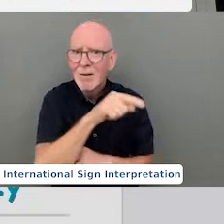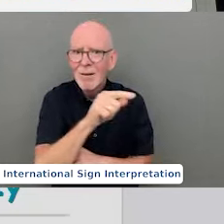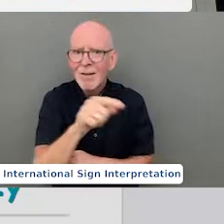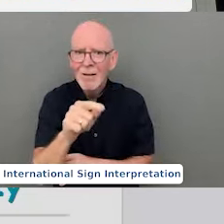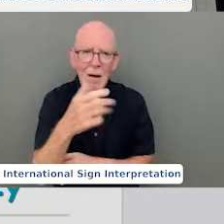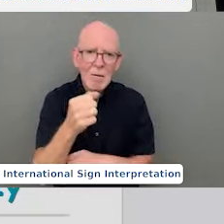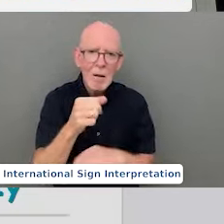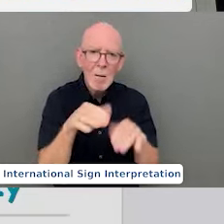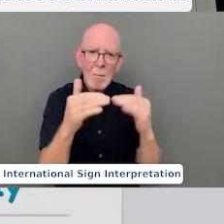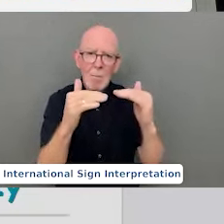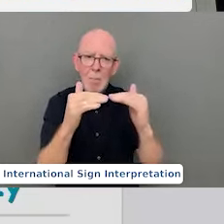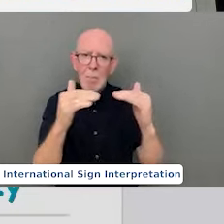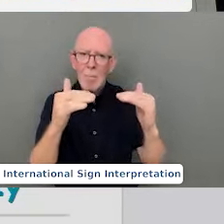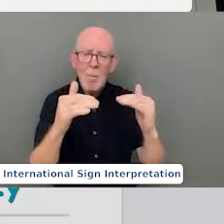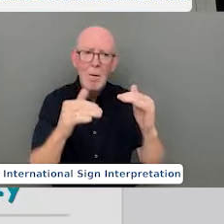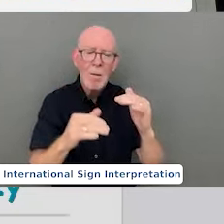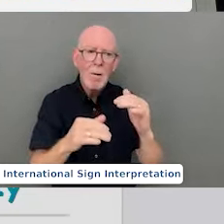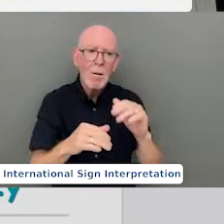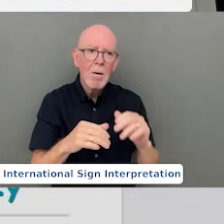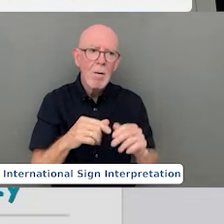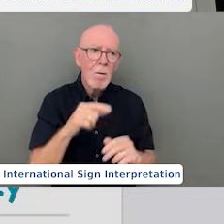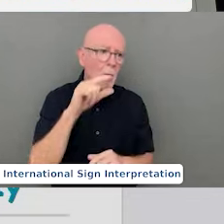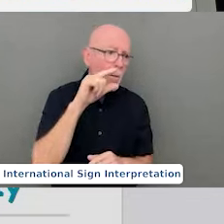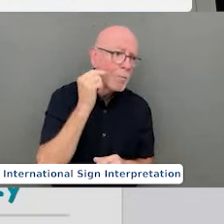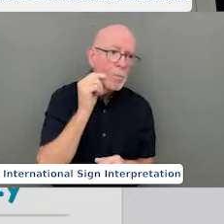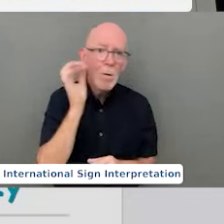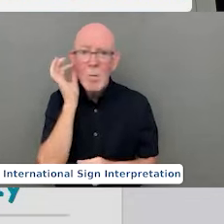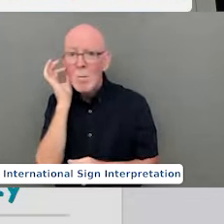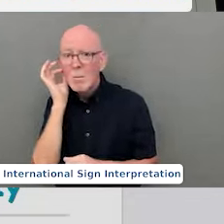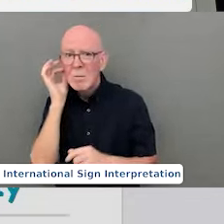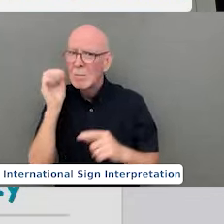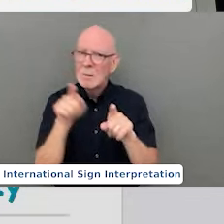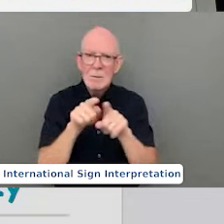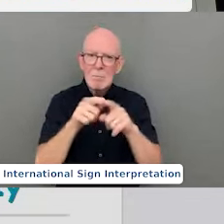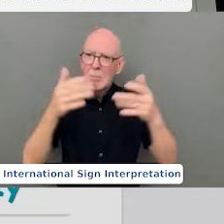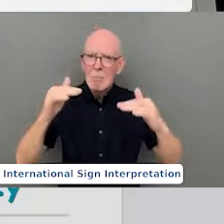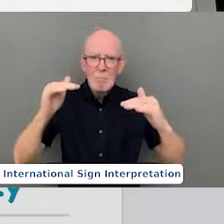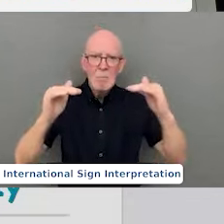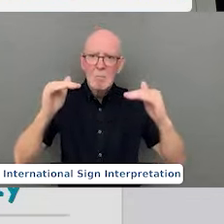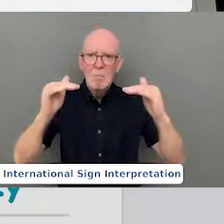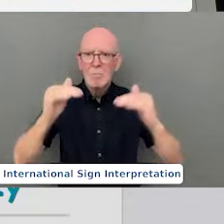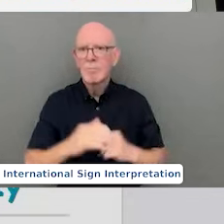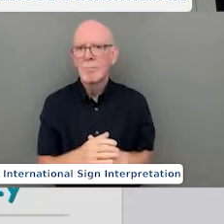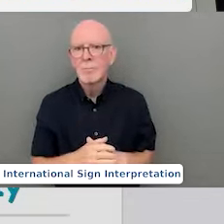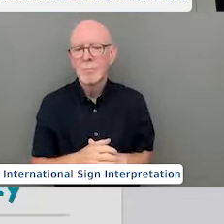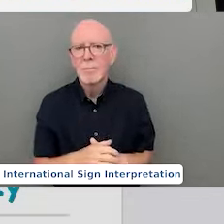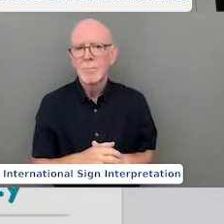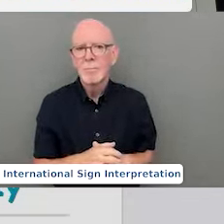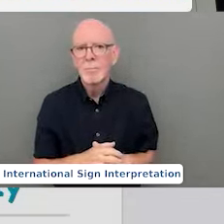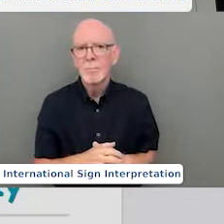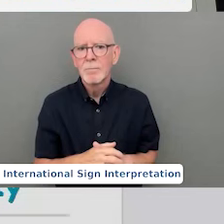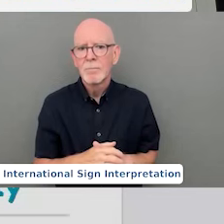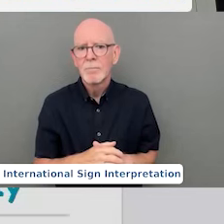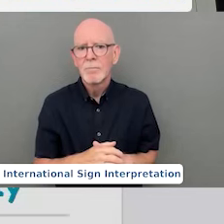The more we getting into the aging society, the more we have persons with disabilities, and we have equal about